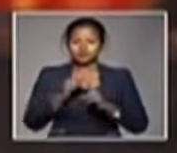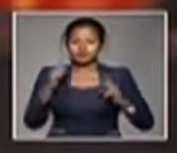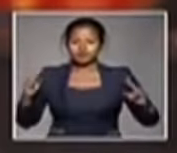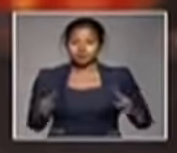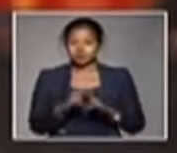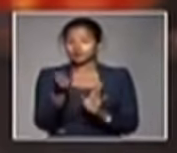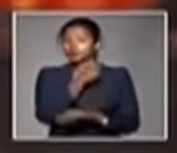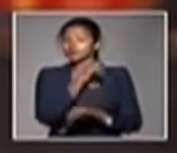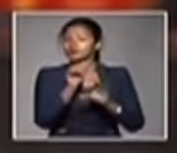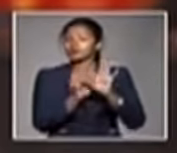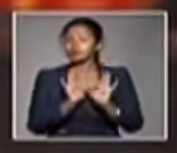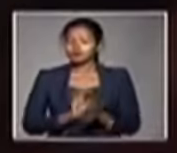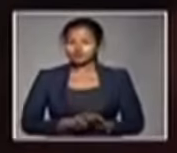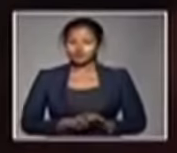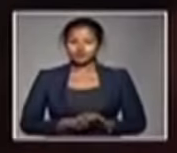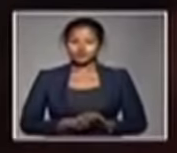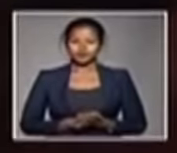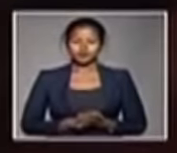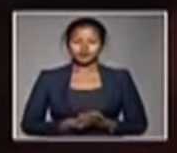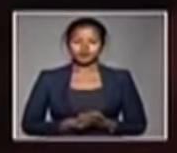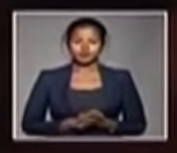yesterday.